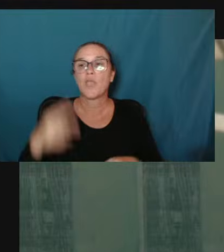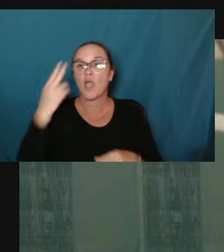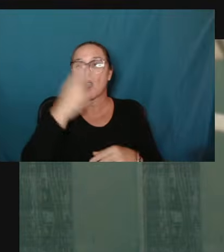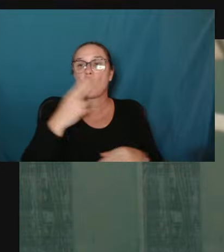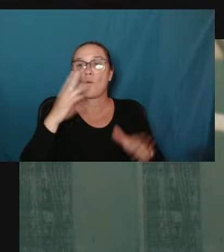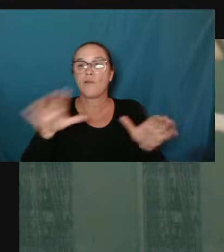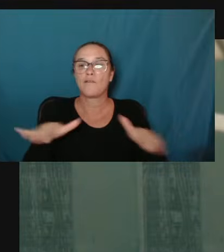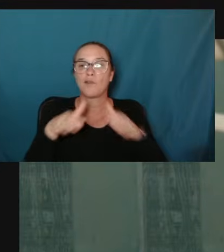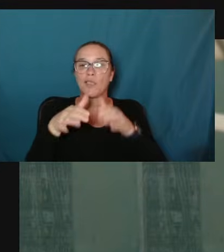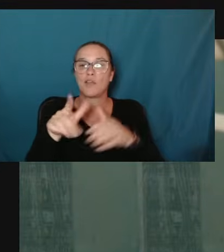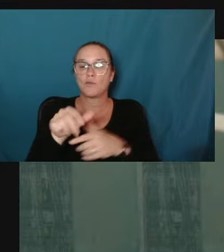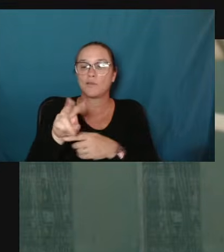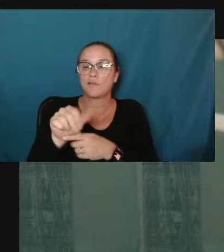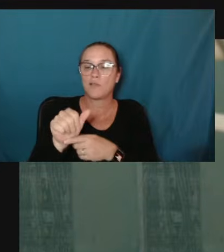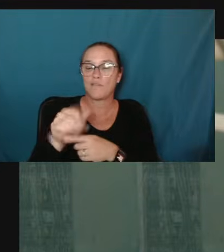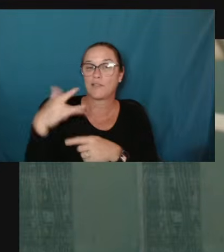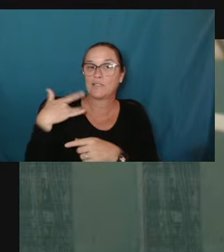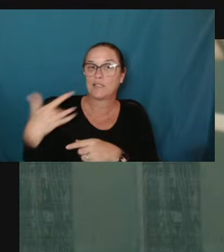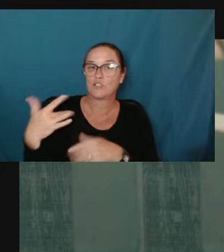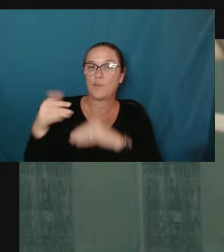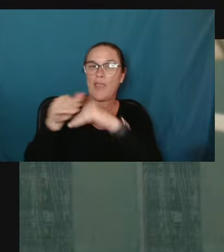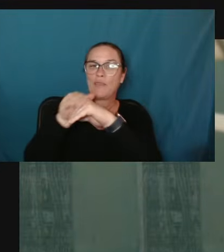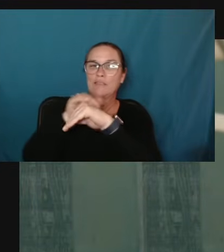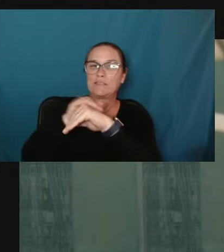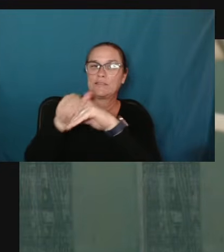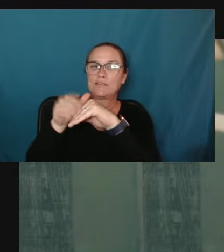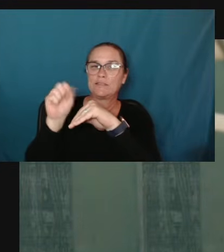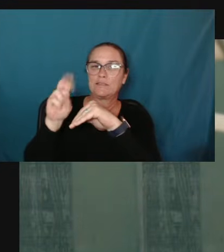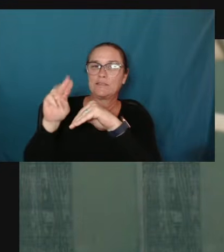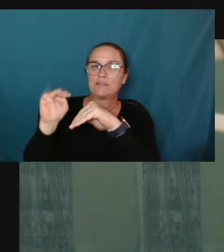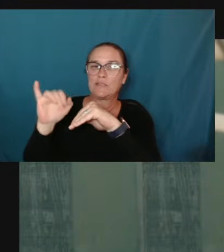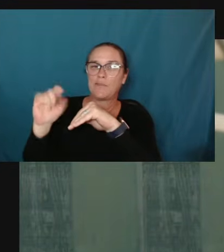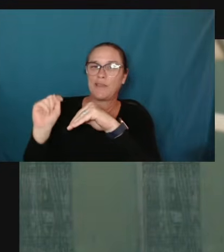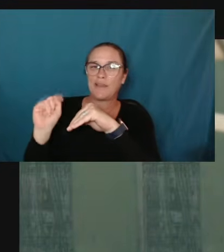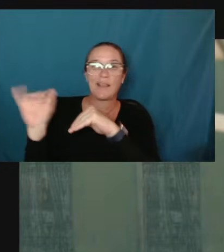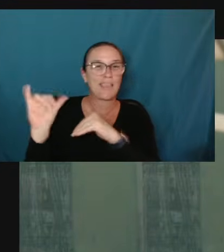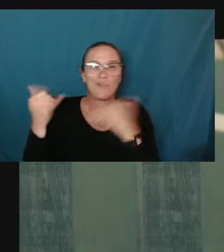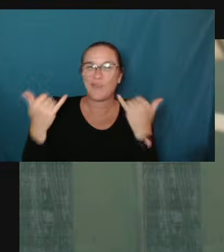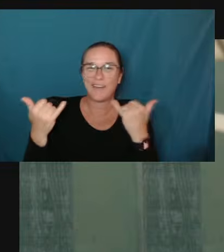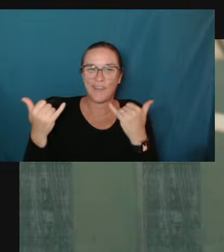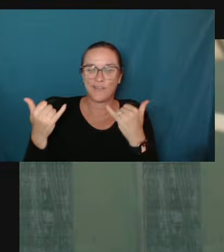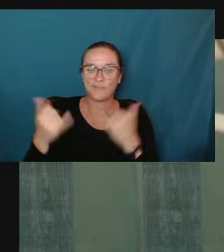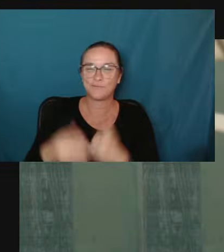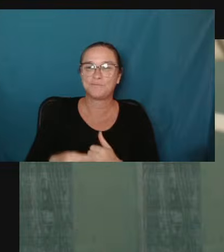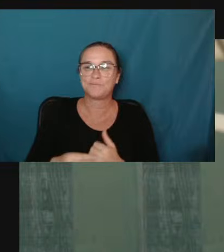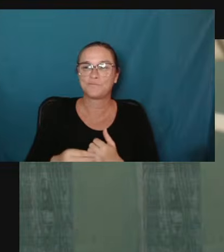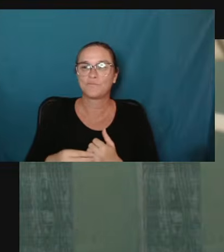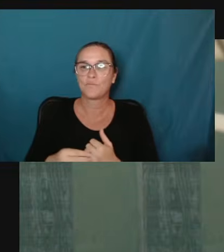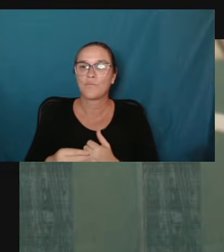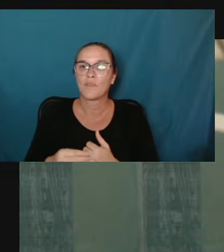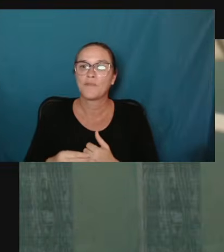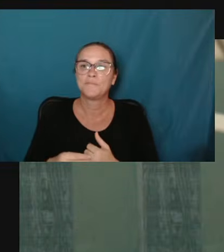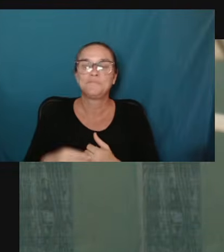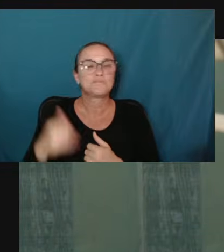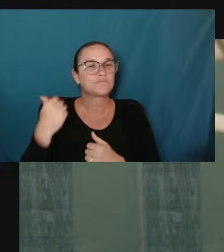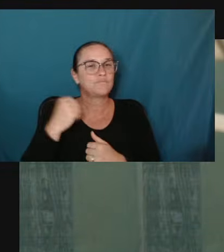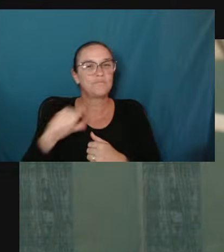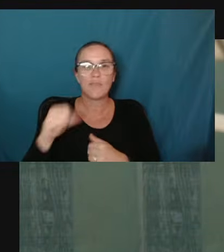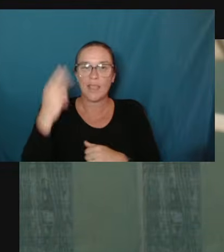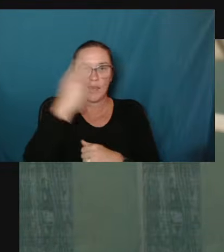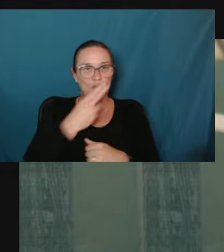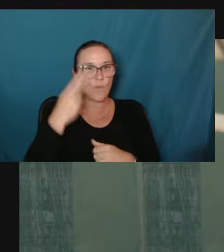lava typically erupts from the summit, just like it's doing right now. Okay? You look at any Hawaiian